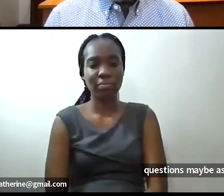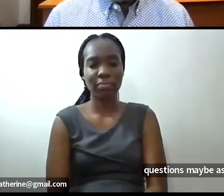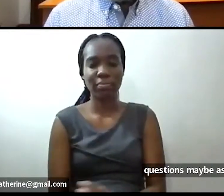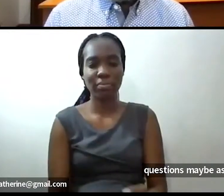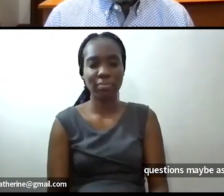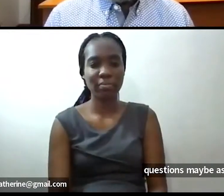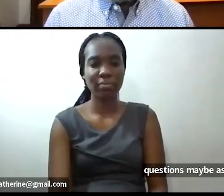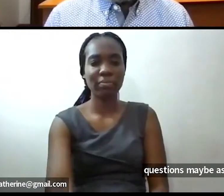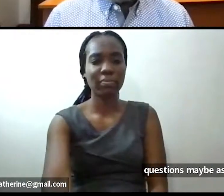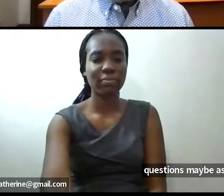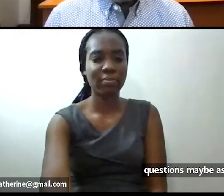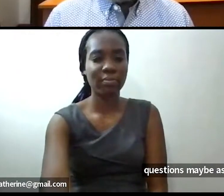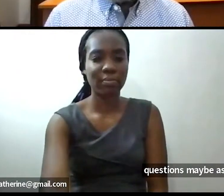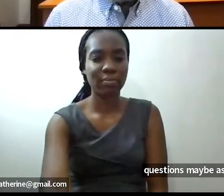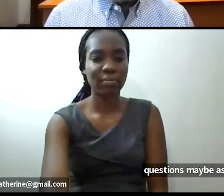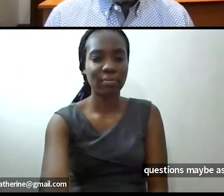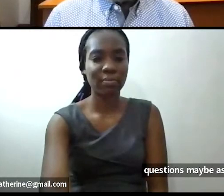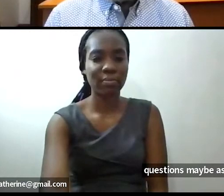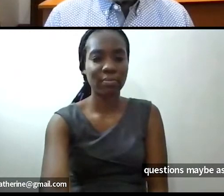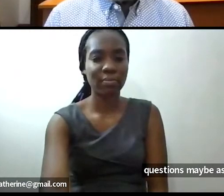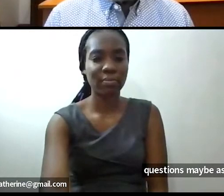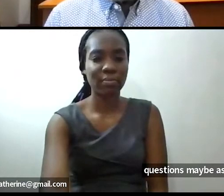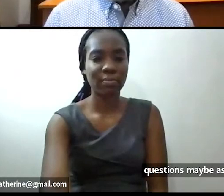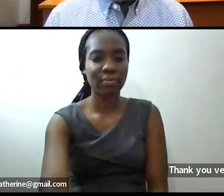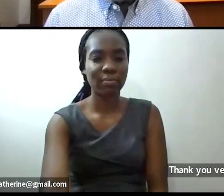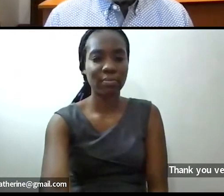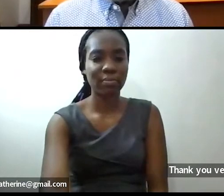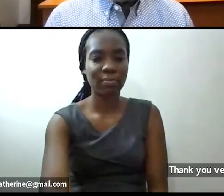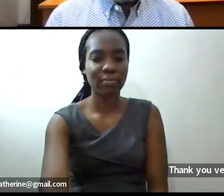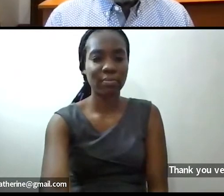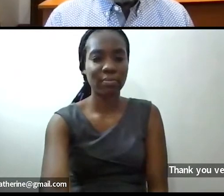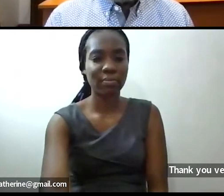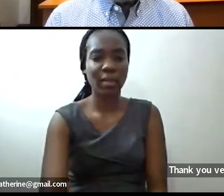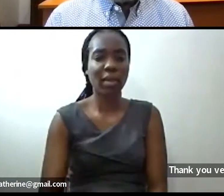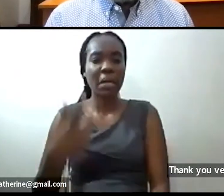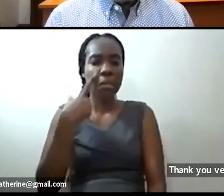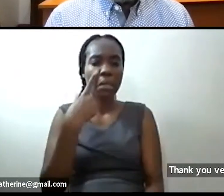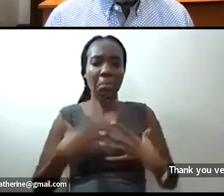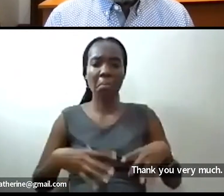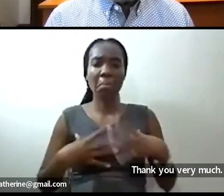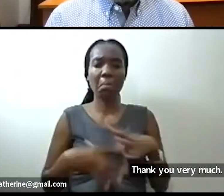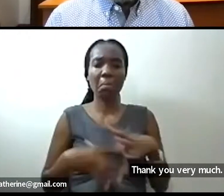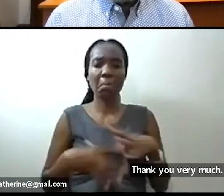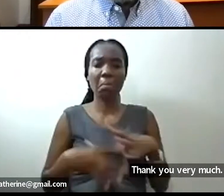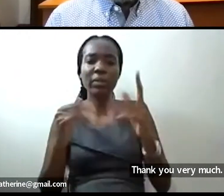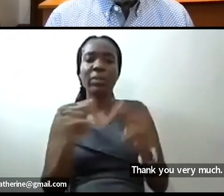Thank you very much. You can see the appreciation, Bob, that you've really demystified. You've made some